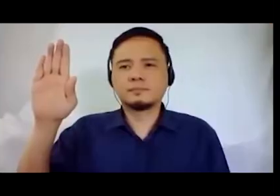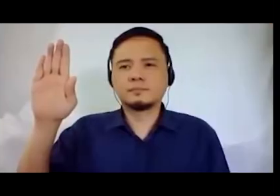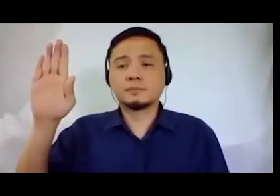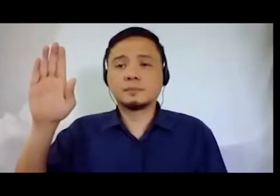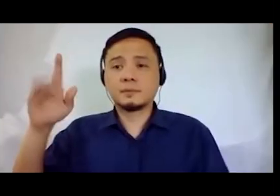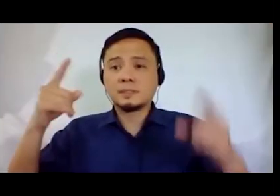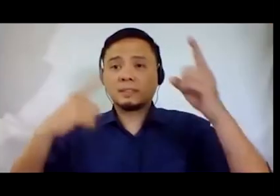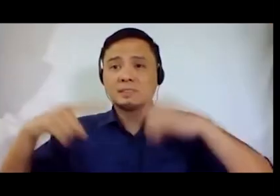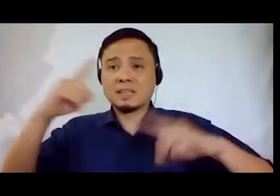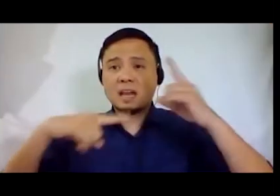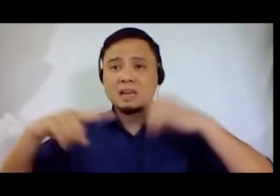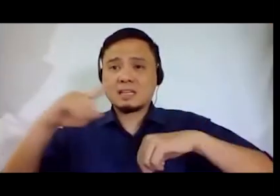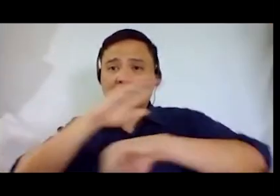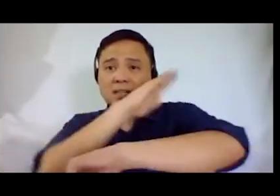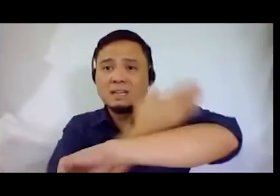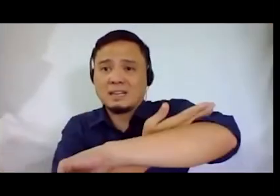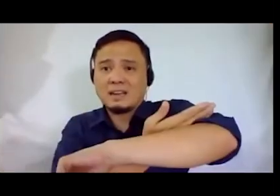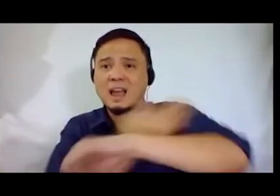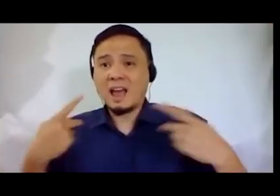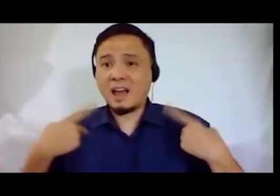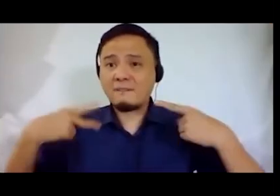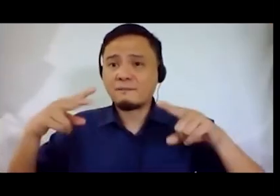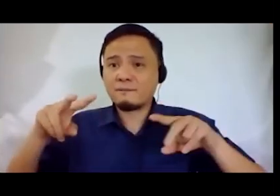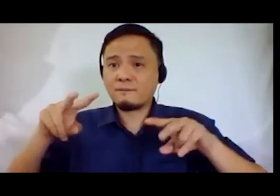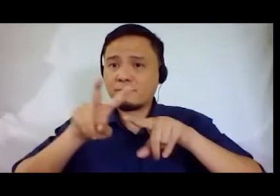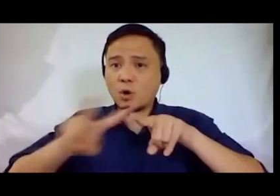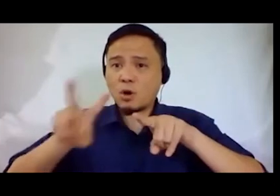where do you introduce that sign?